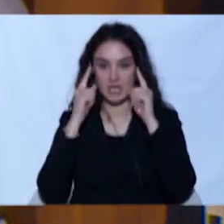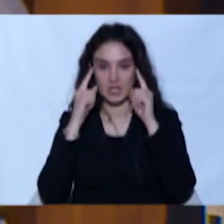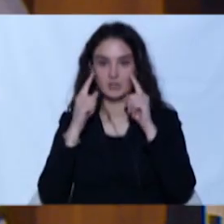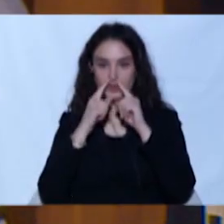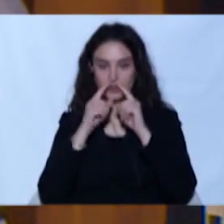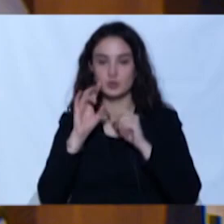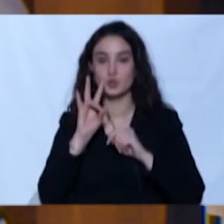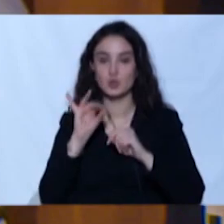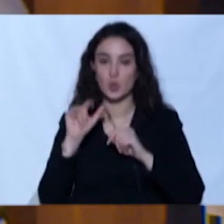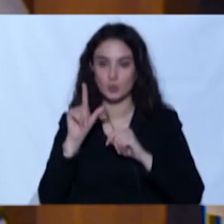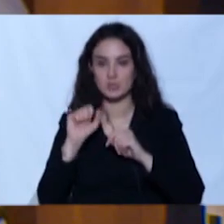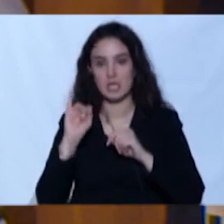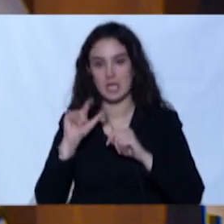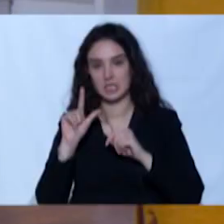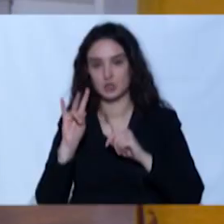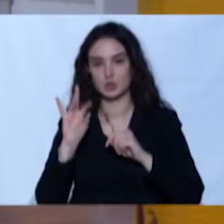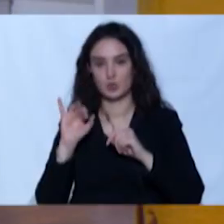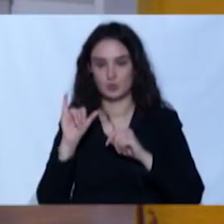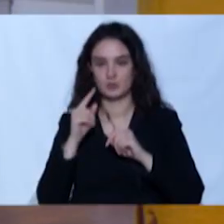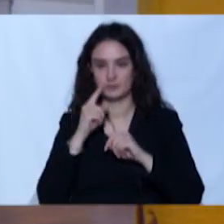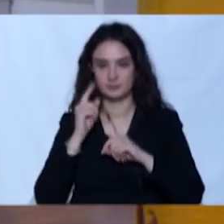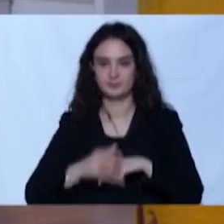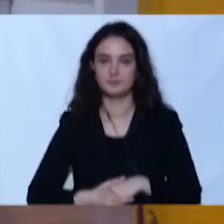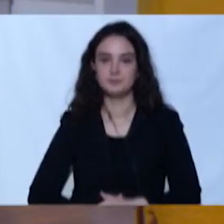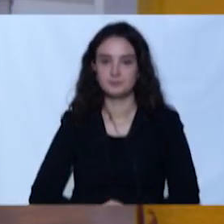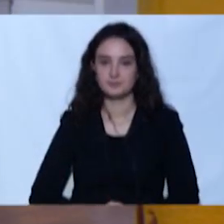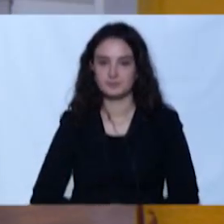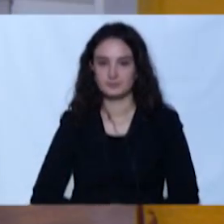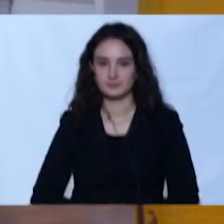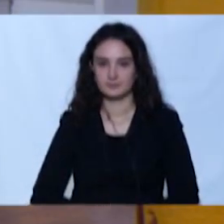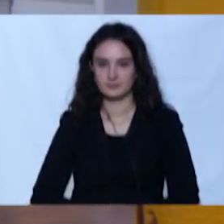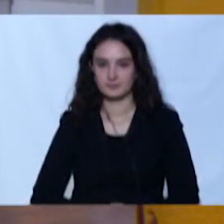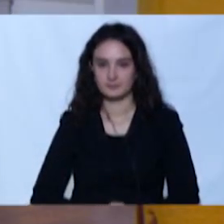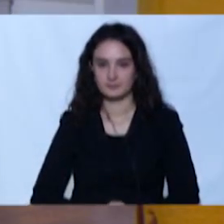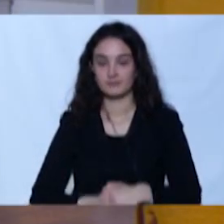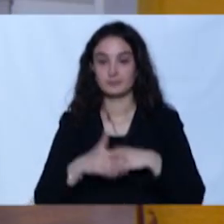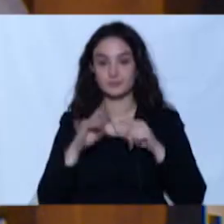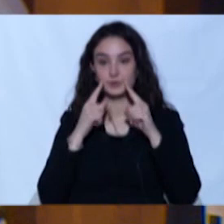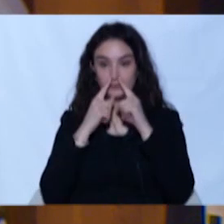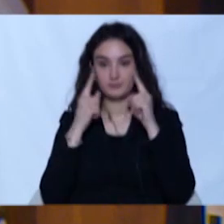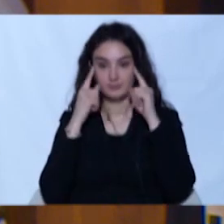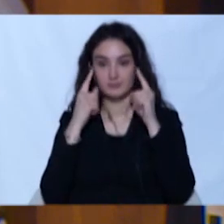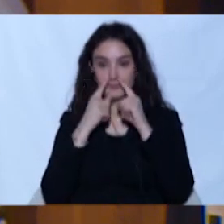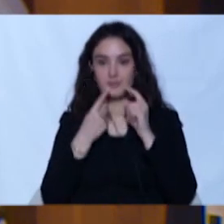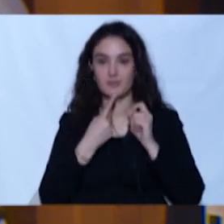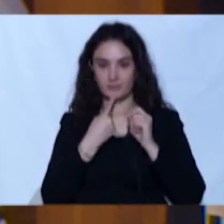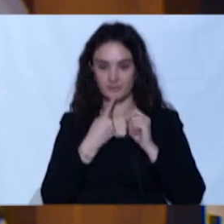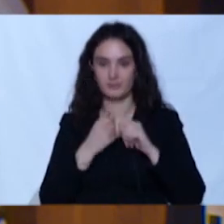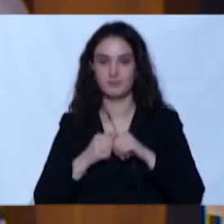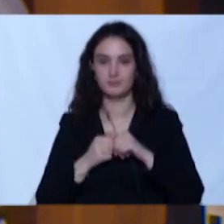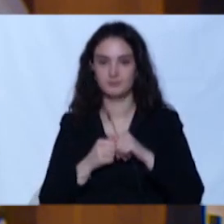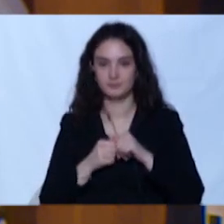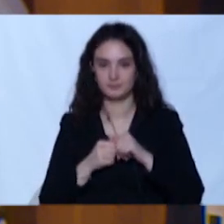Nose, eyes, nose. Nose, eyes, nose, mouth. Nose,